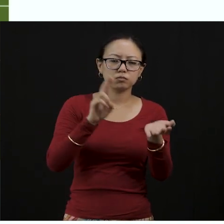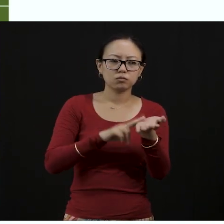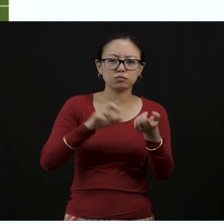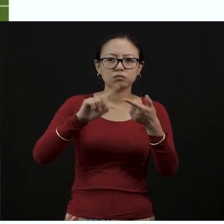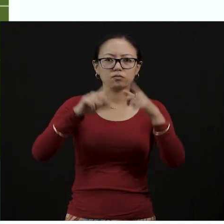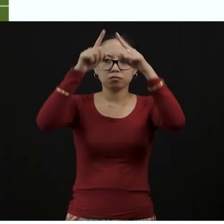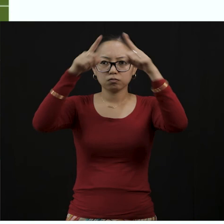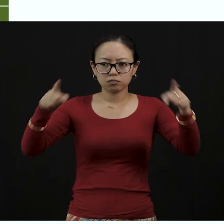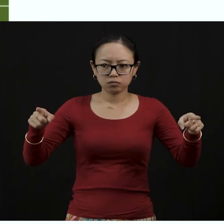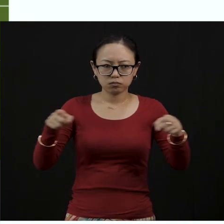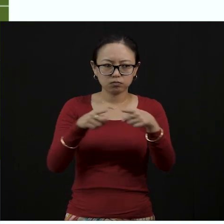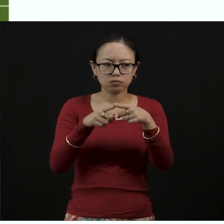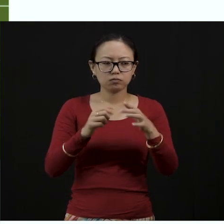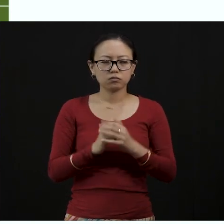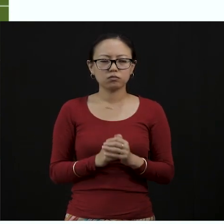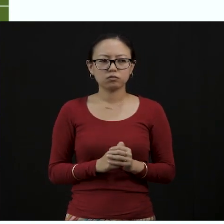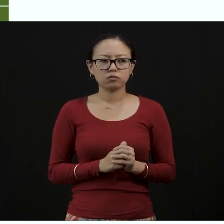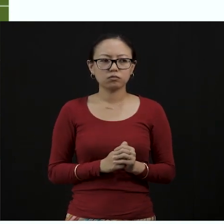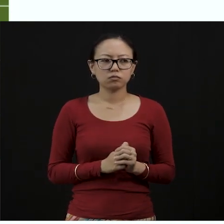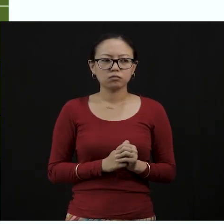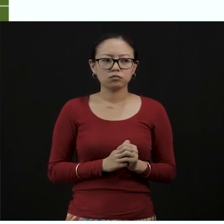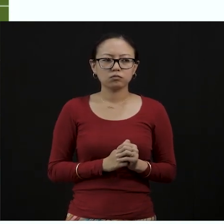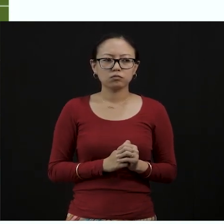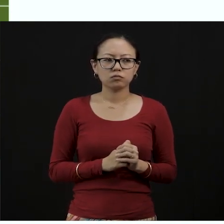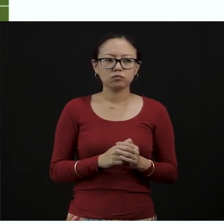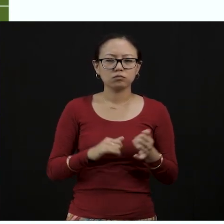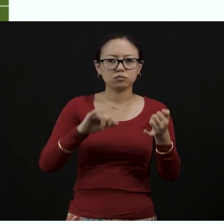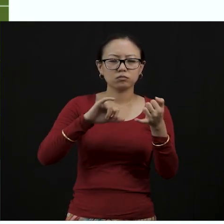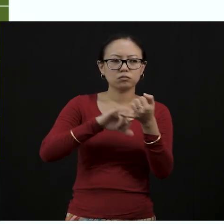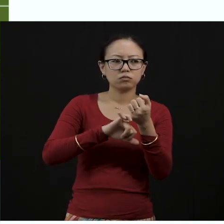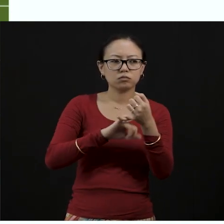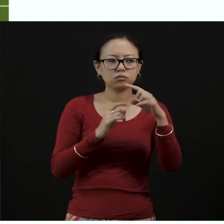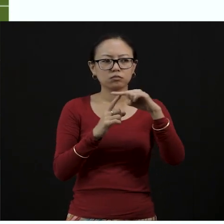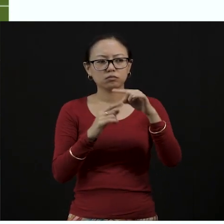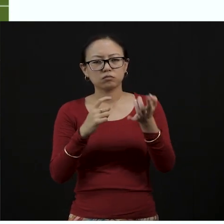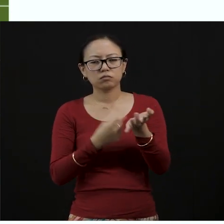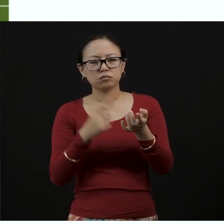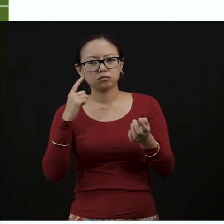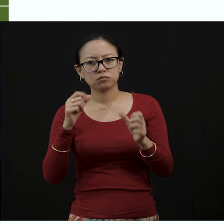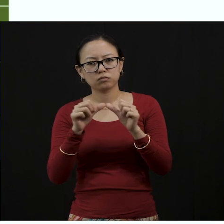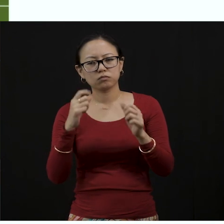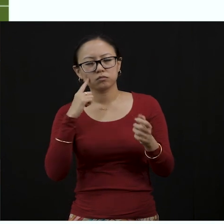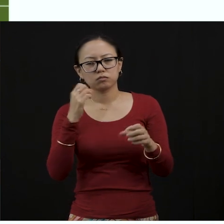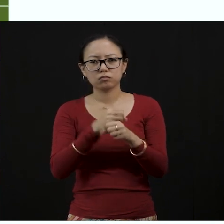lines, you don't have any curved lines, you are gone. Number of flat surface, you don't have any flat surfaces.